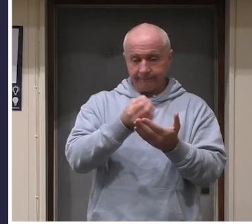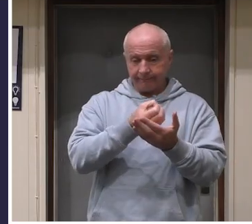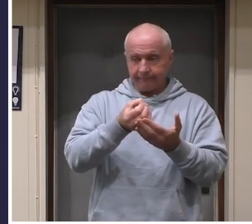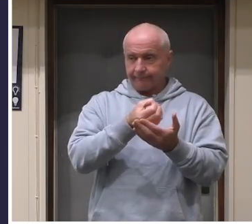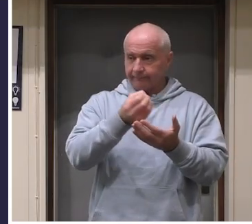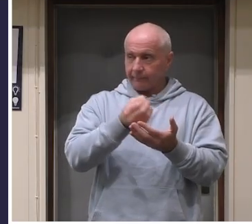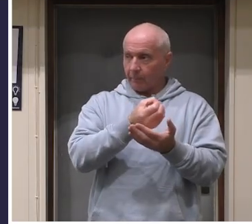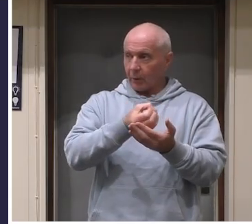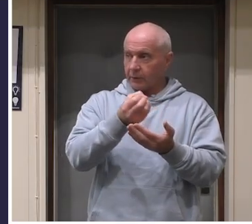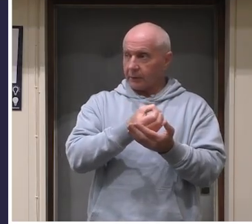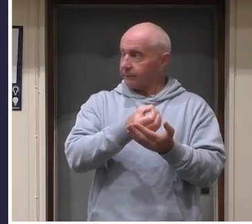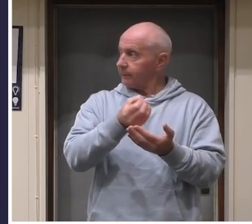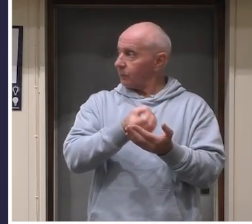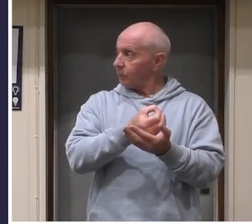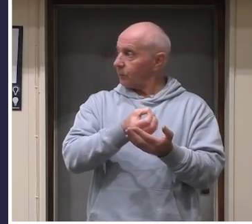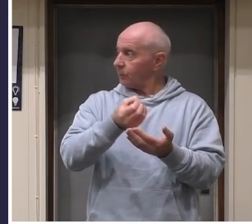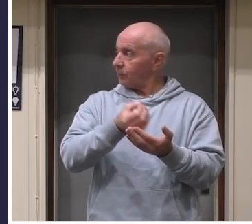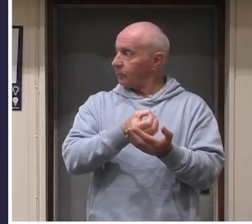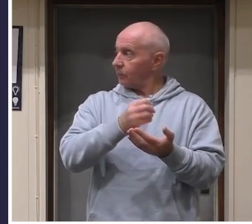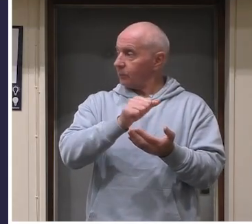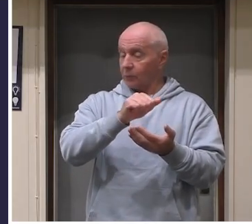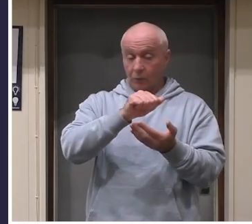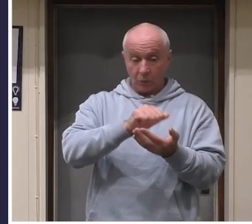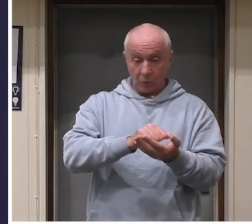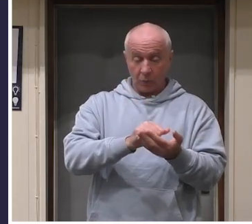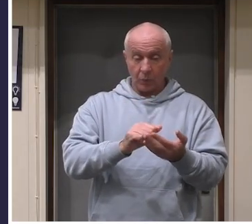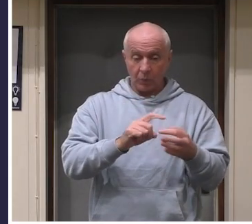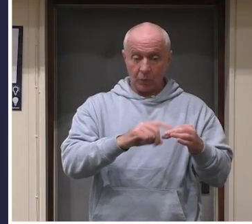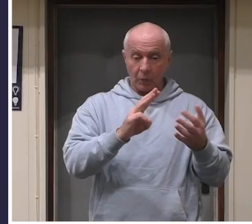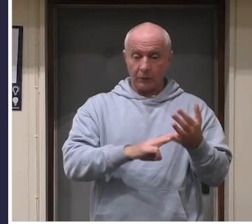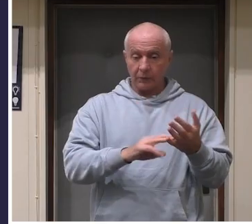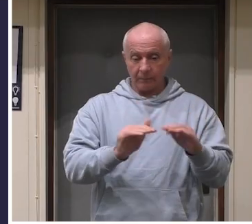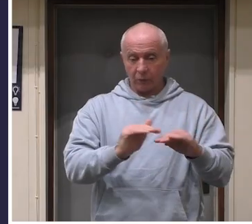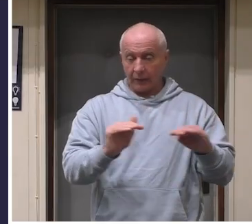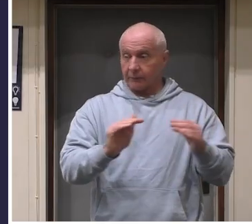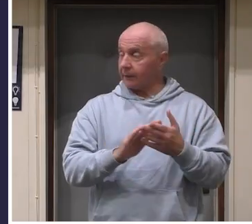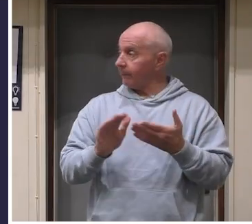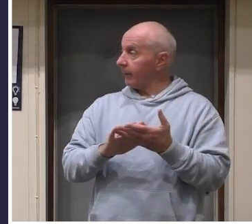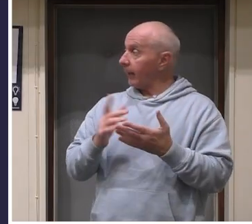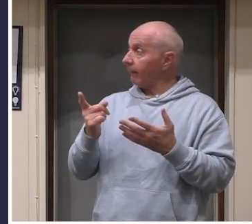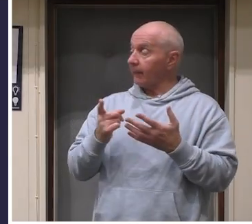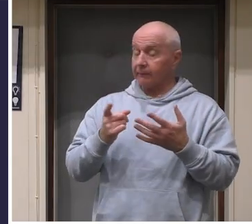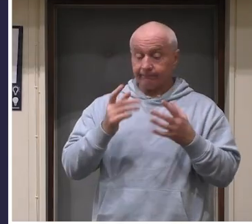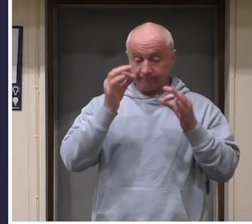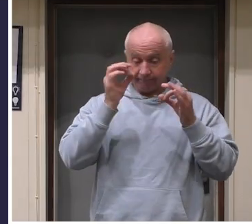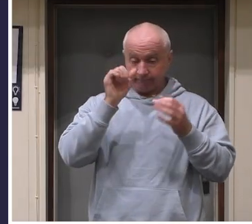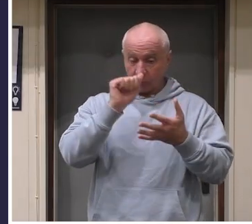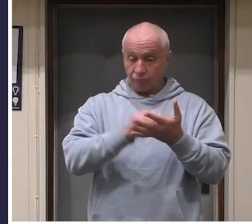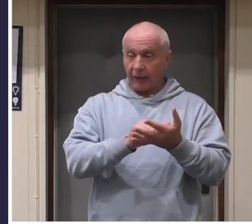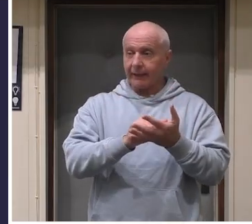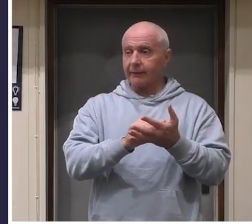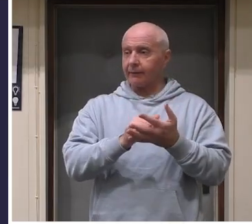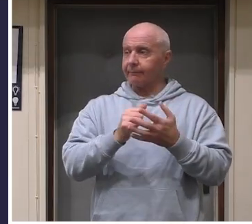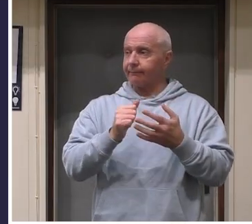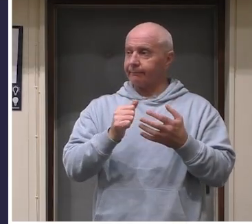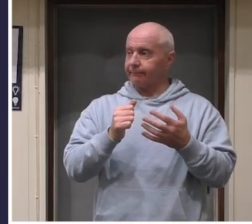the particle that's sitting in the trap to the quantum ground state, which means that you have exactly the source that you need to perform the double slit experiment